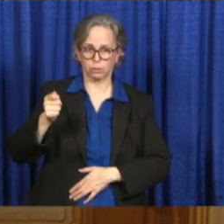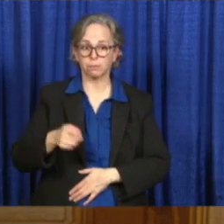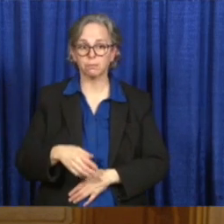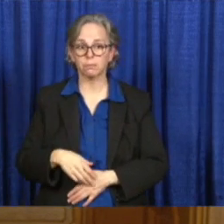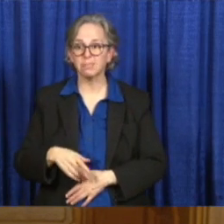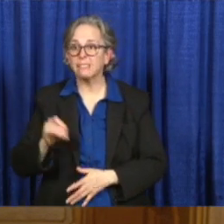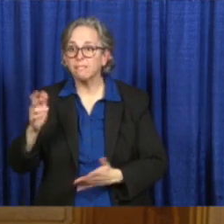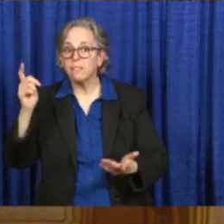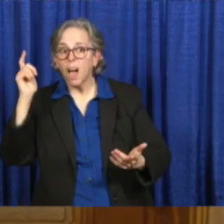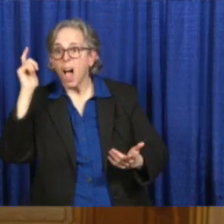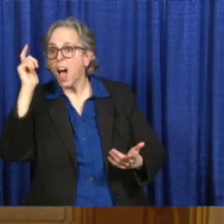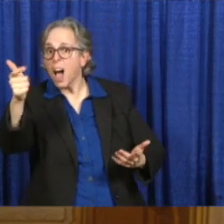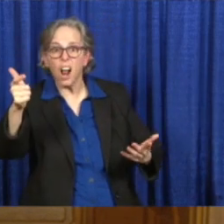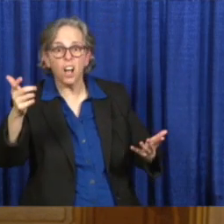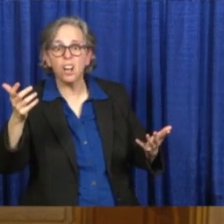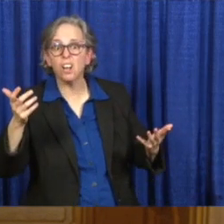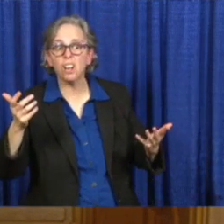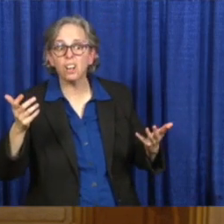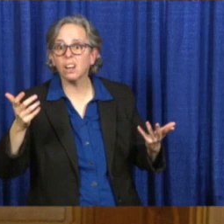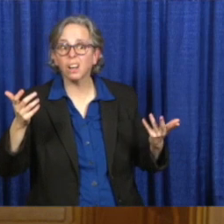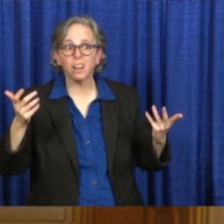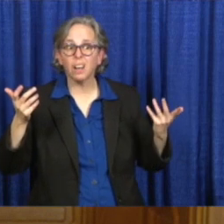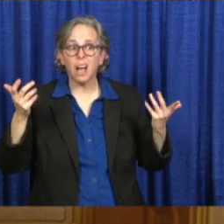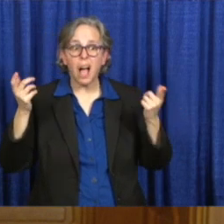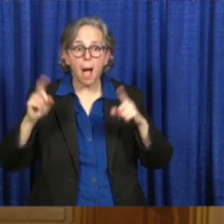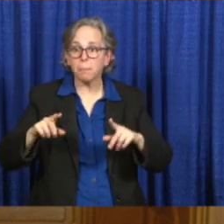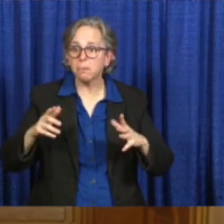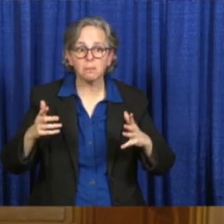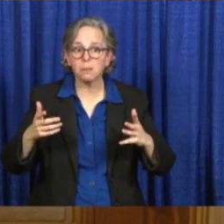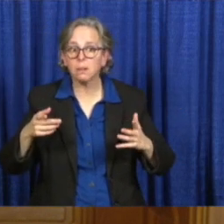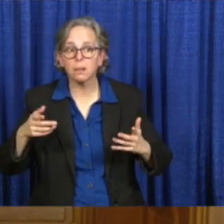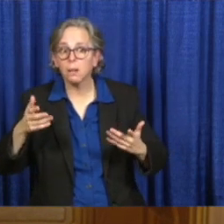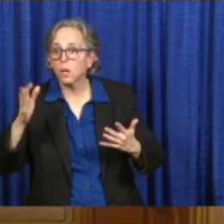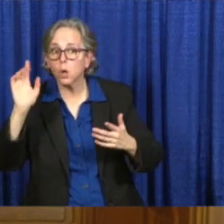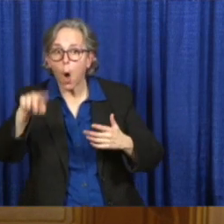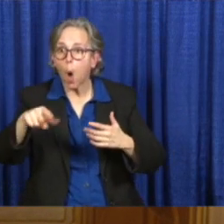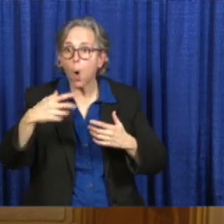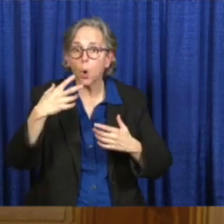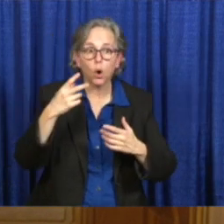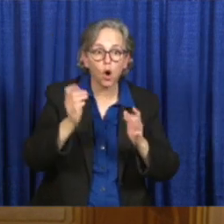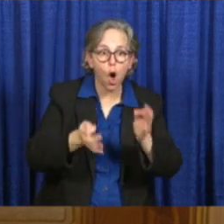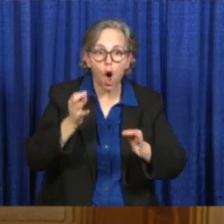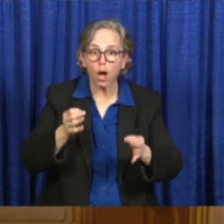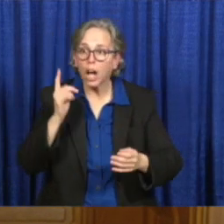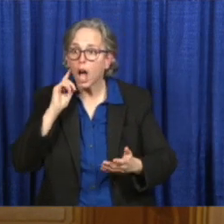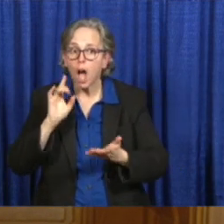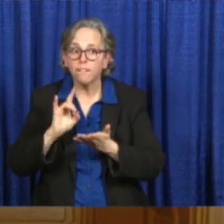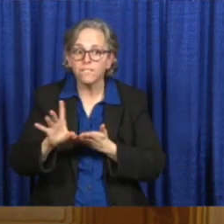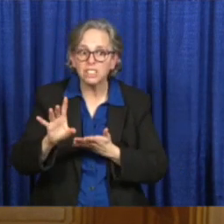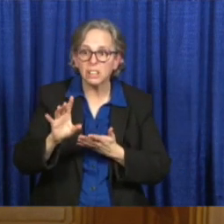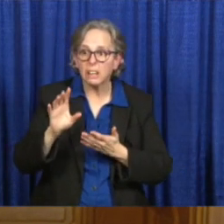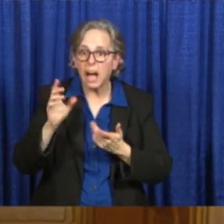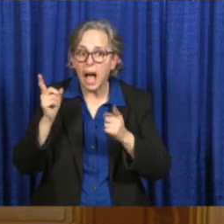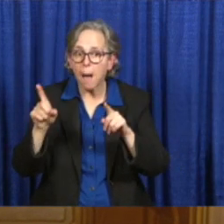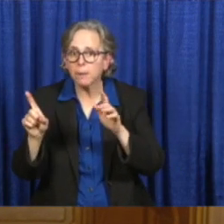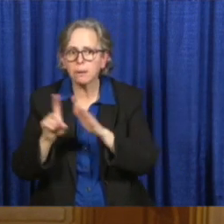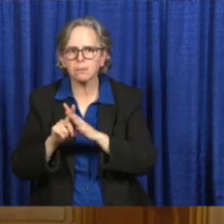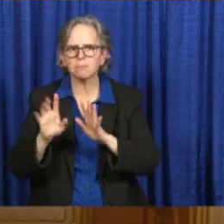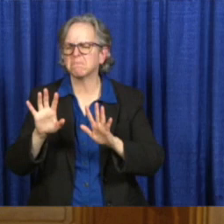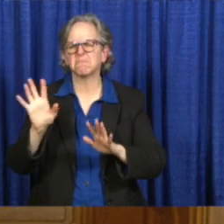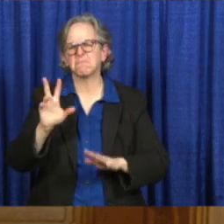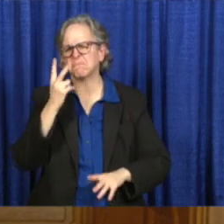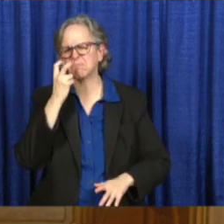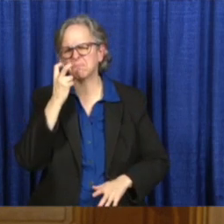most cases, they're not even going to be brought. But when they are brought, judge has the ability now to hold on to that. So frankly,